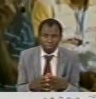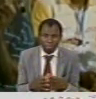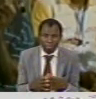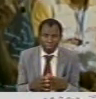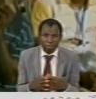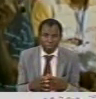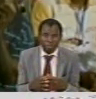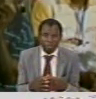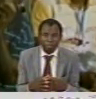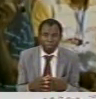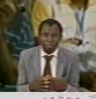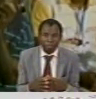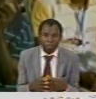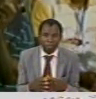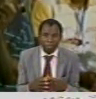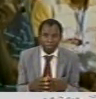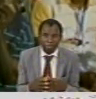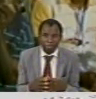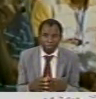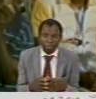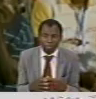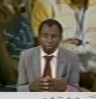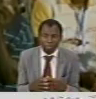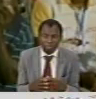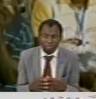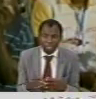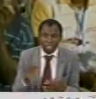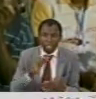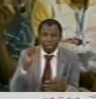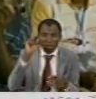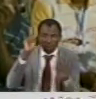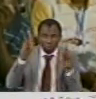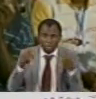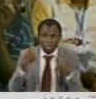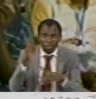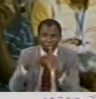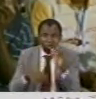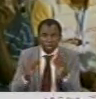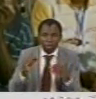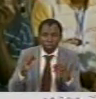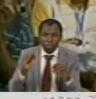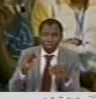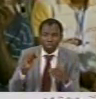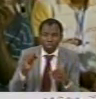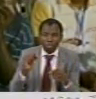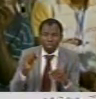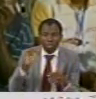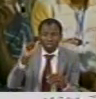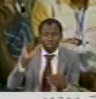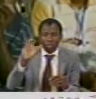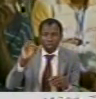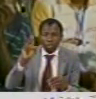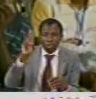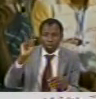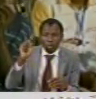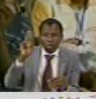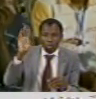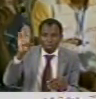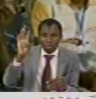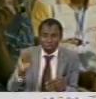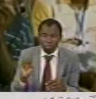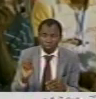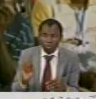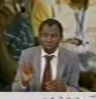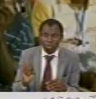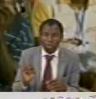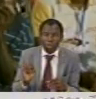Shewa Ba from YouTube is testifying of how God healed him from pains in the hip.